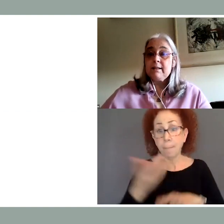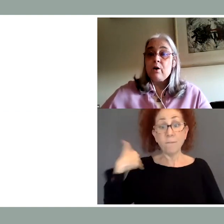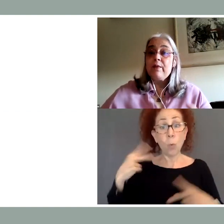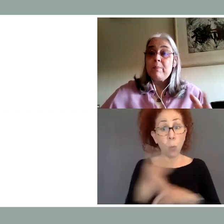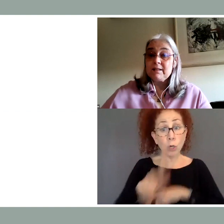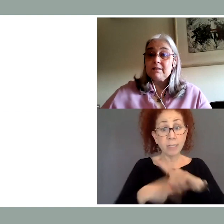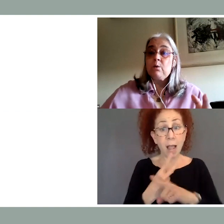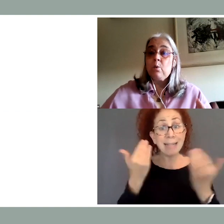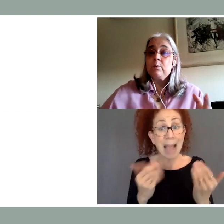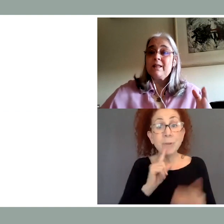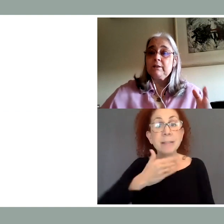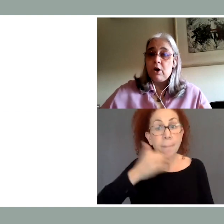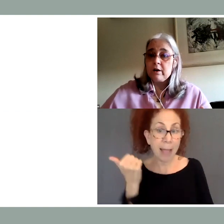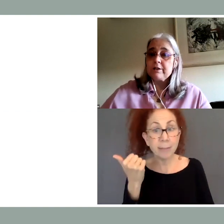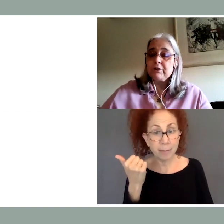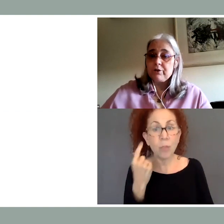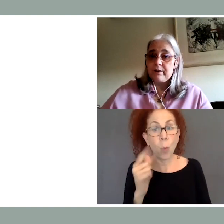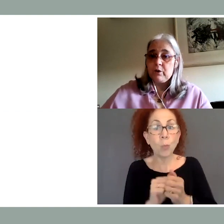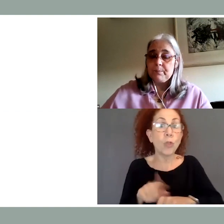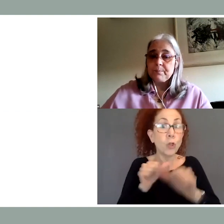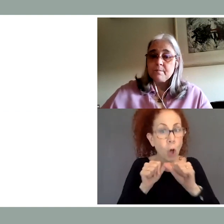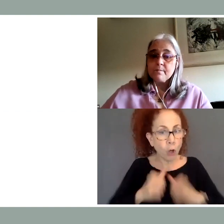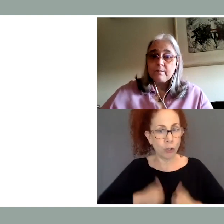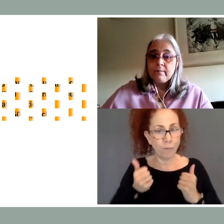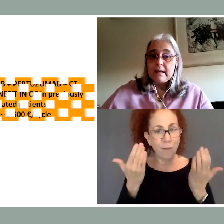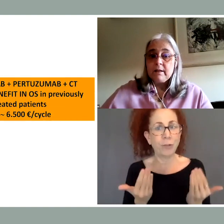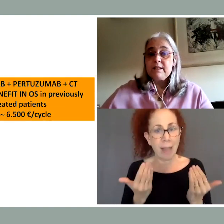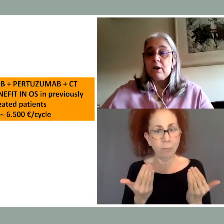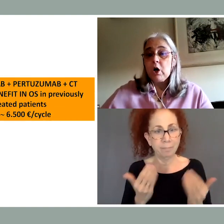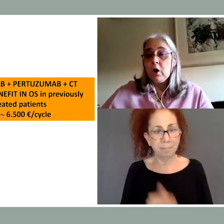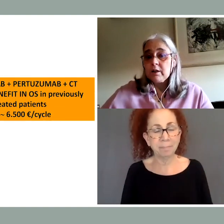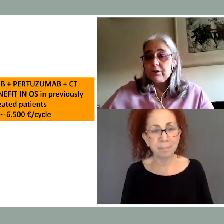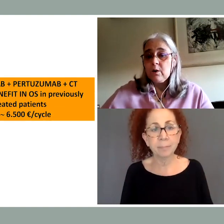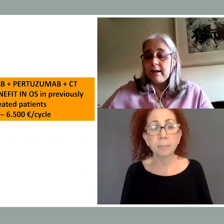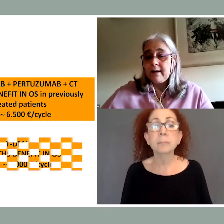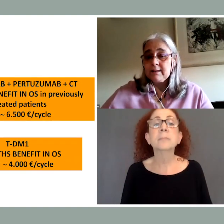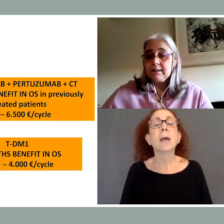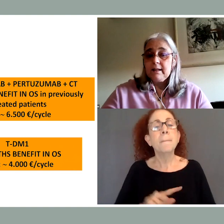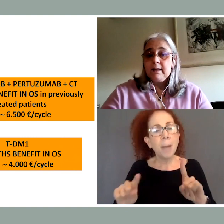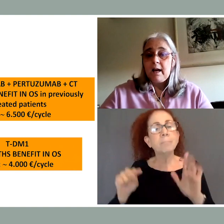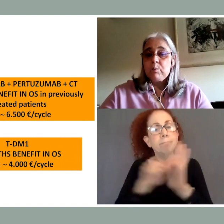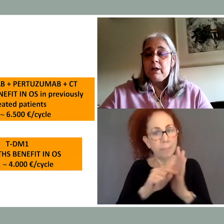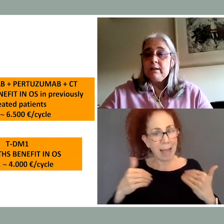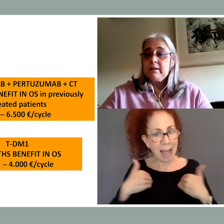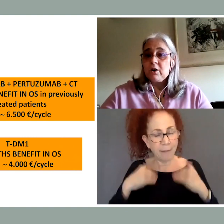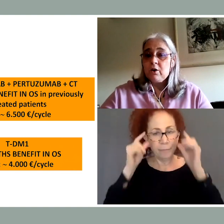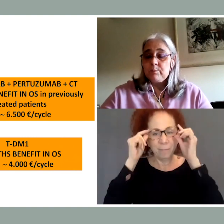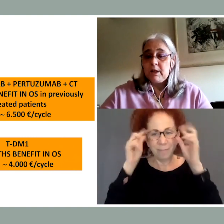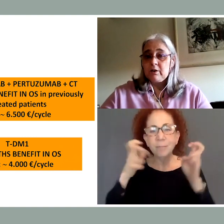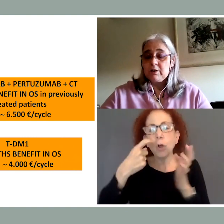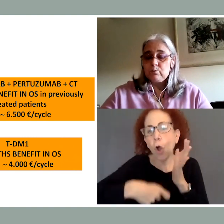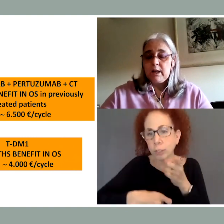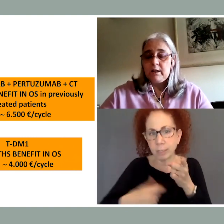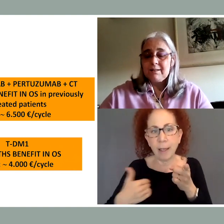It is now the best, the one with the longer survival. There is a cost to all that. I put here the